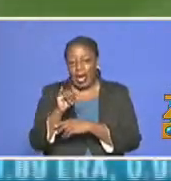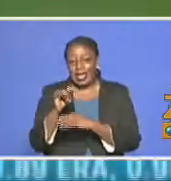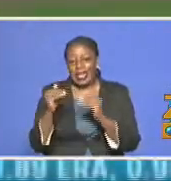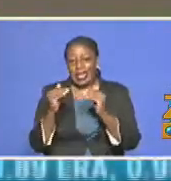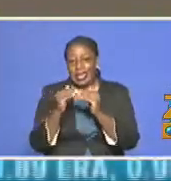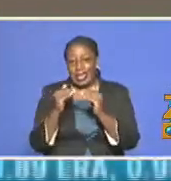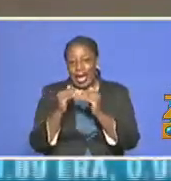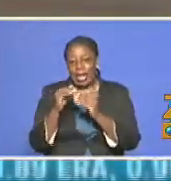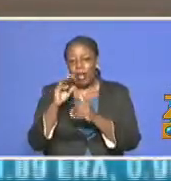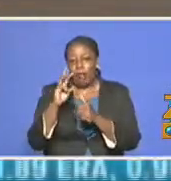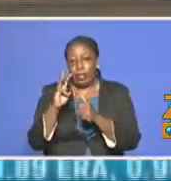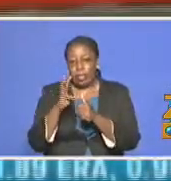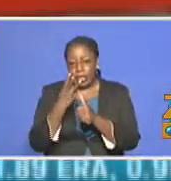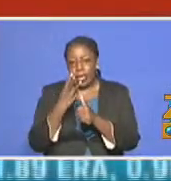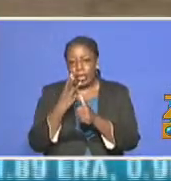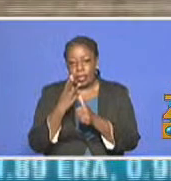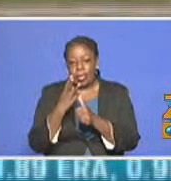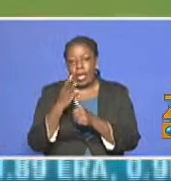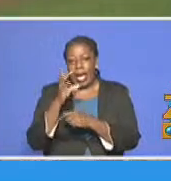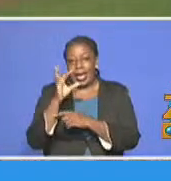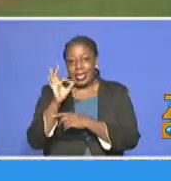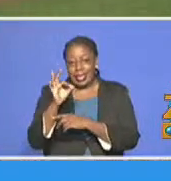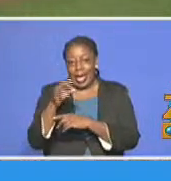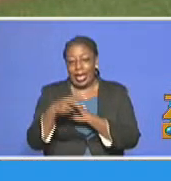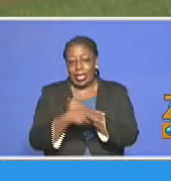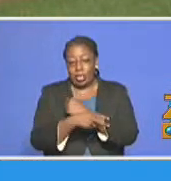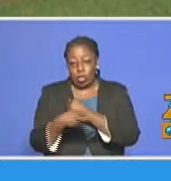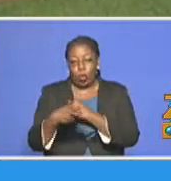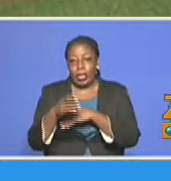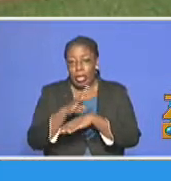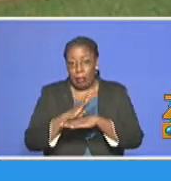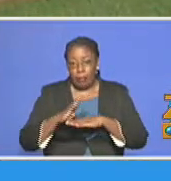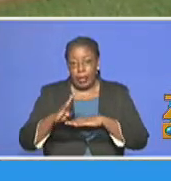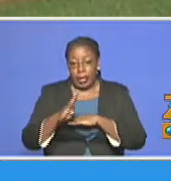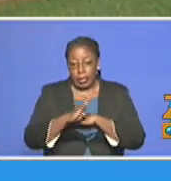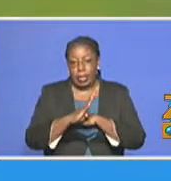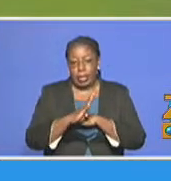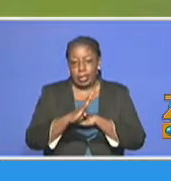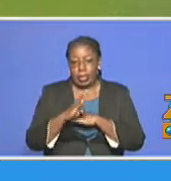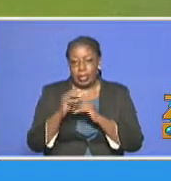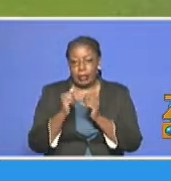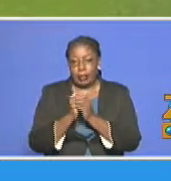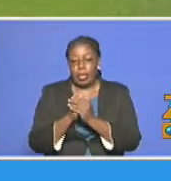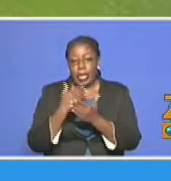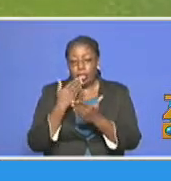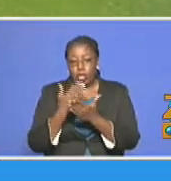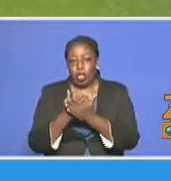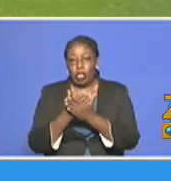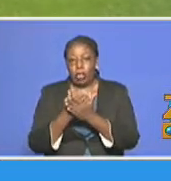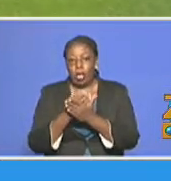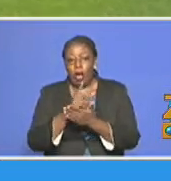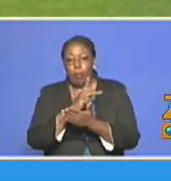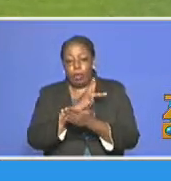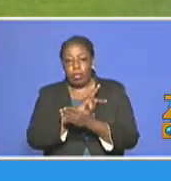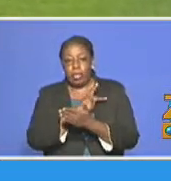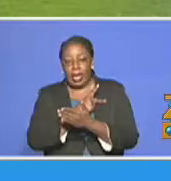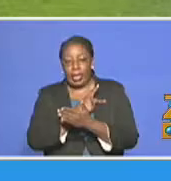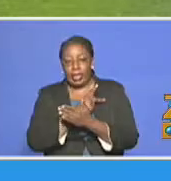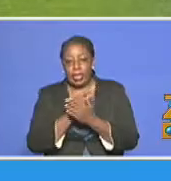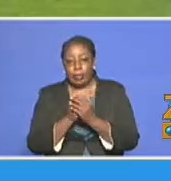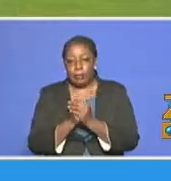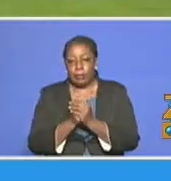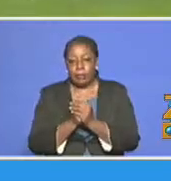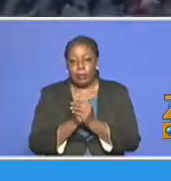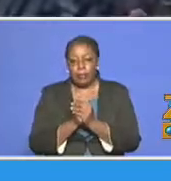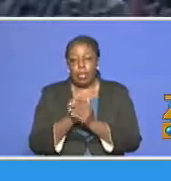in the National League with 9 stolen bases. Chisholm has become a media darling for his engaging personality and exciting style of play. Now,